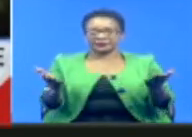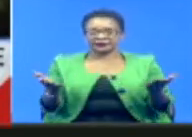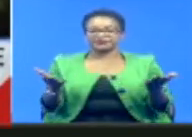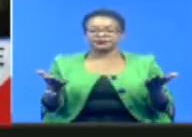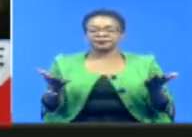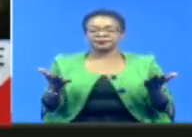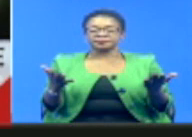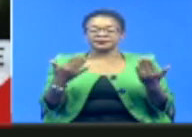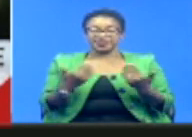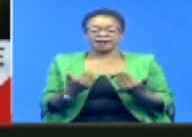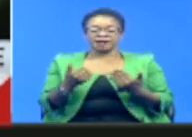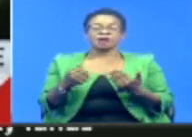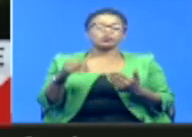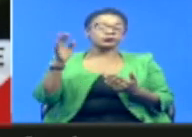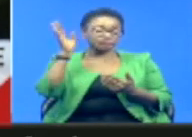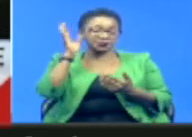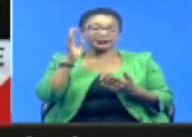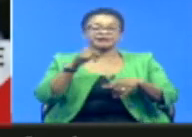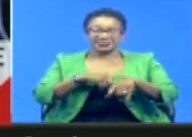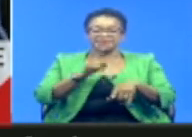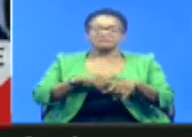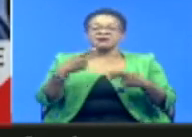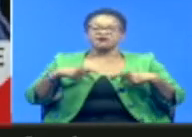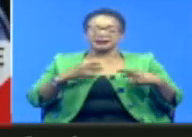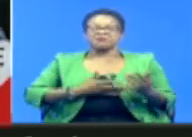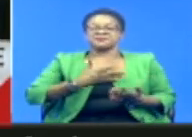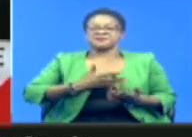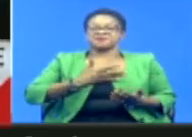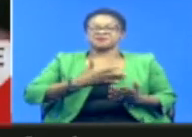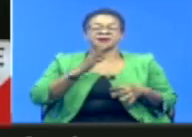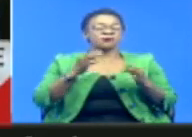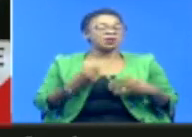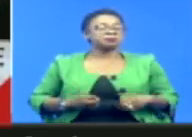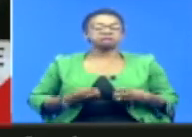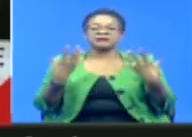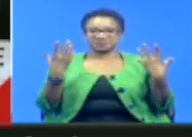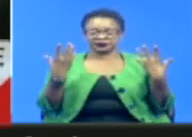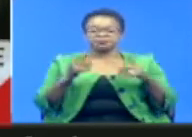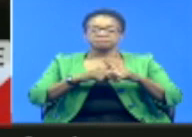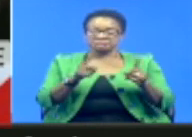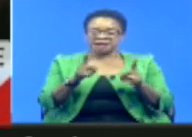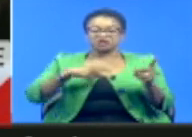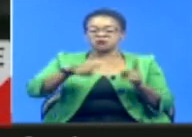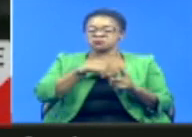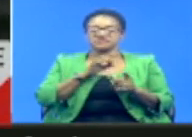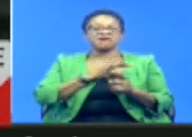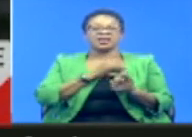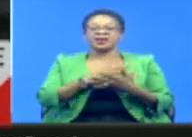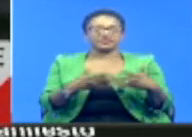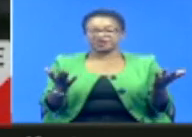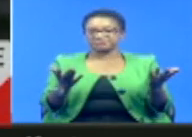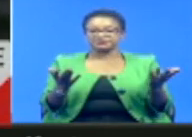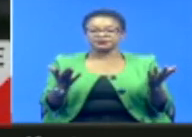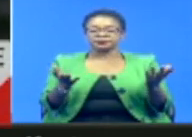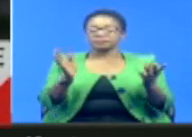hivyo temperature inapanda mara moja. Wacha ipande hata kama ni kupasuka ipasu. Lakini sisi hatubabaiki. Kura